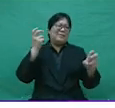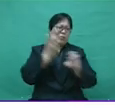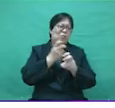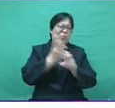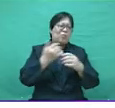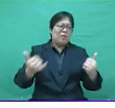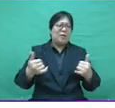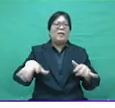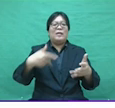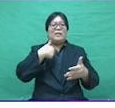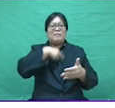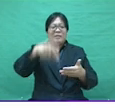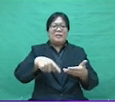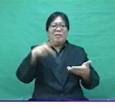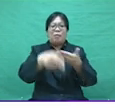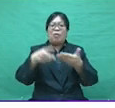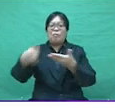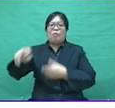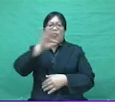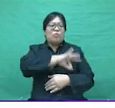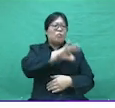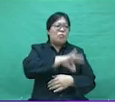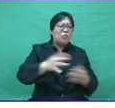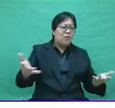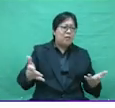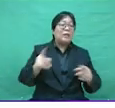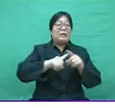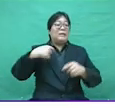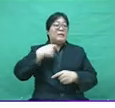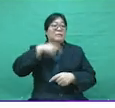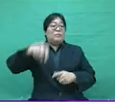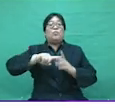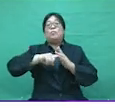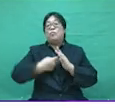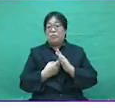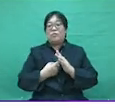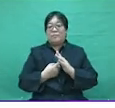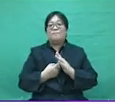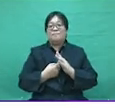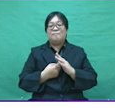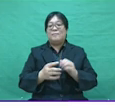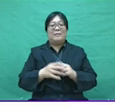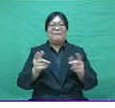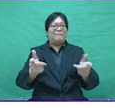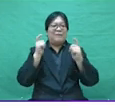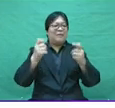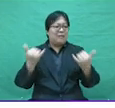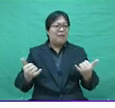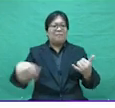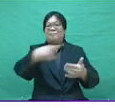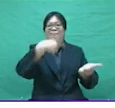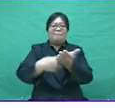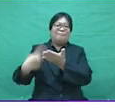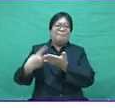nothing harder than to cut benefits. But we need to start very, very quickly